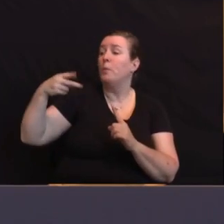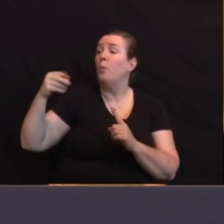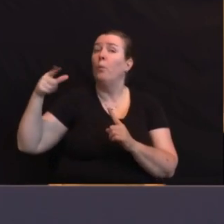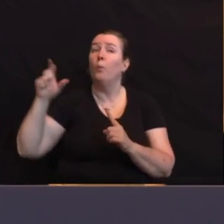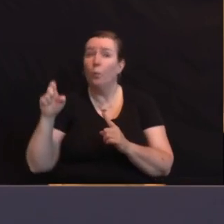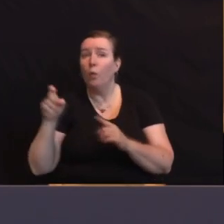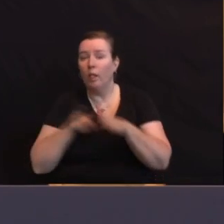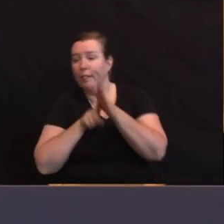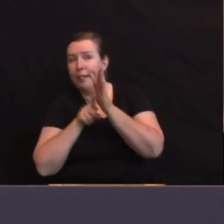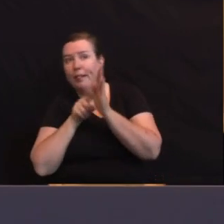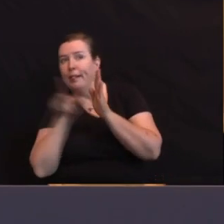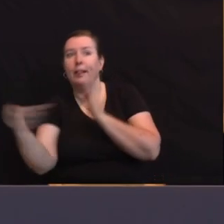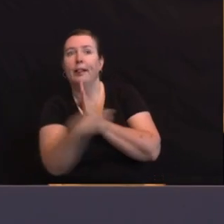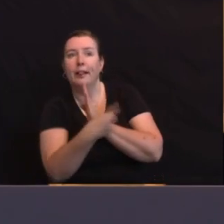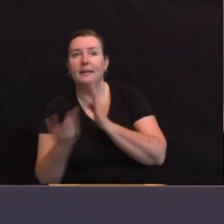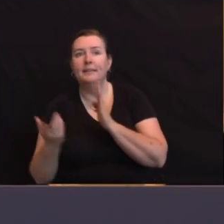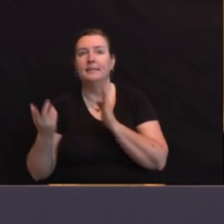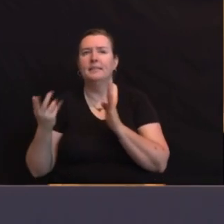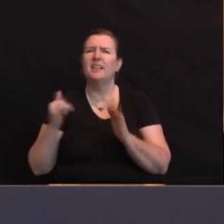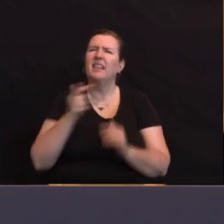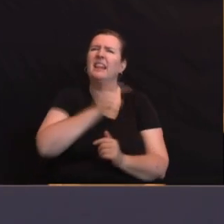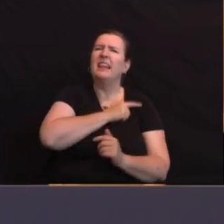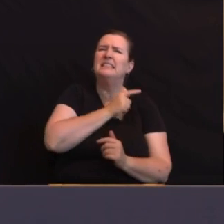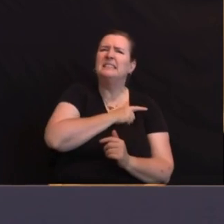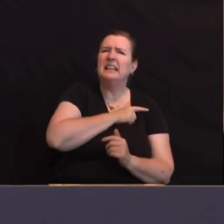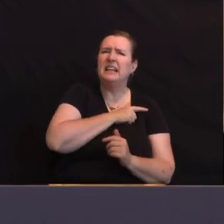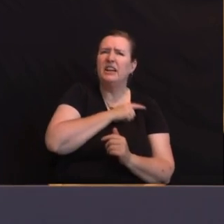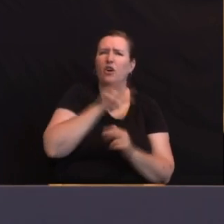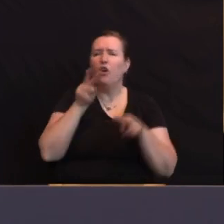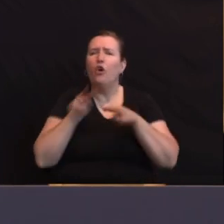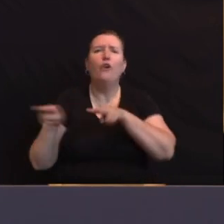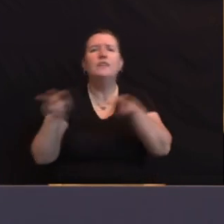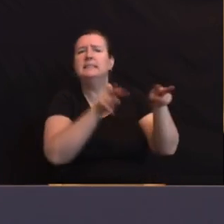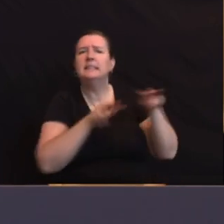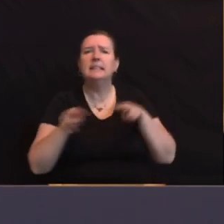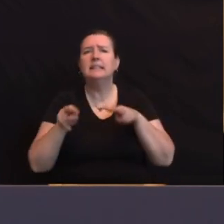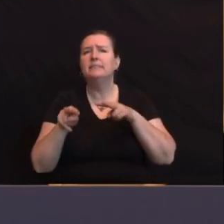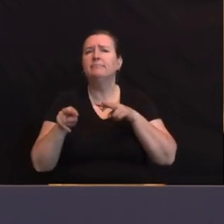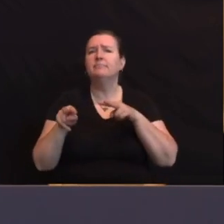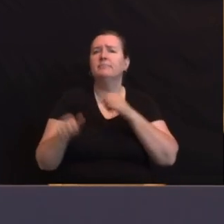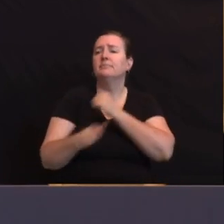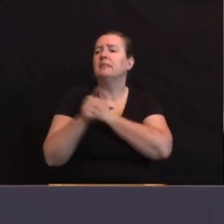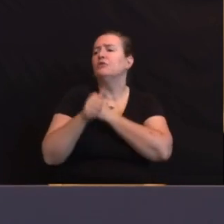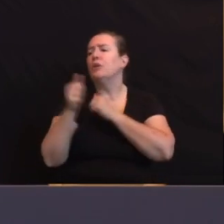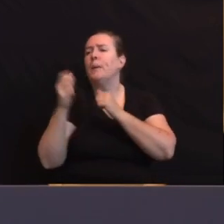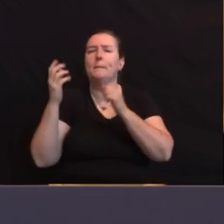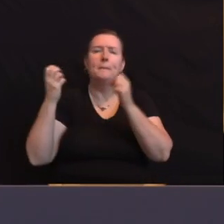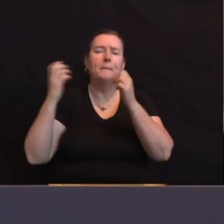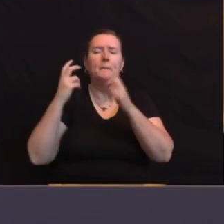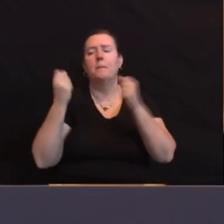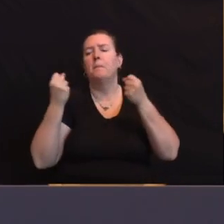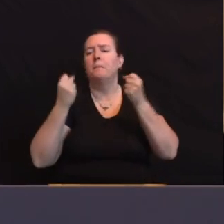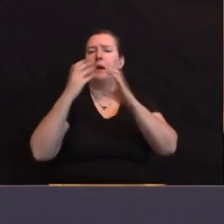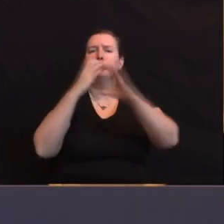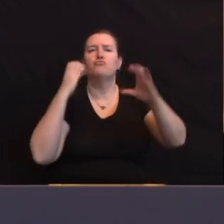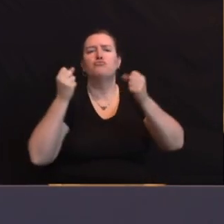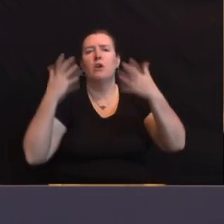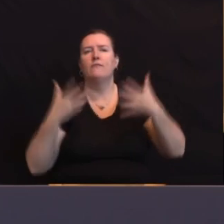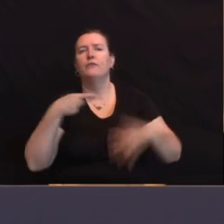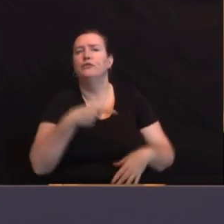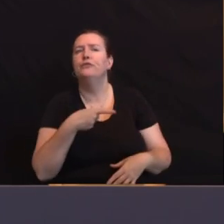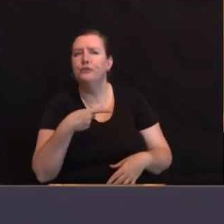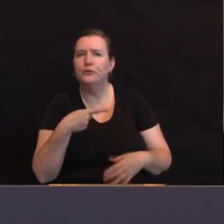to keeping dangerous bus drivers off the road and preventing companies, bus companies, from switching names and continuing